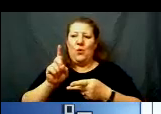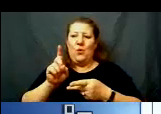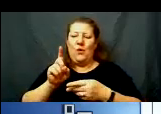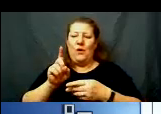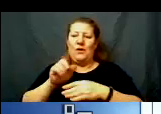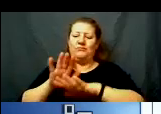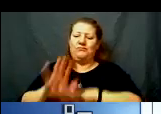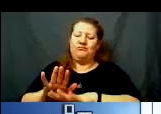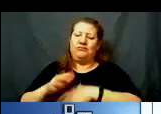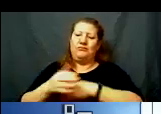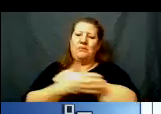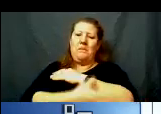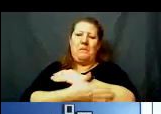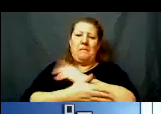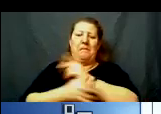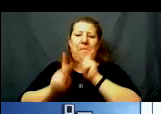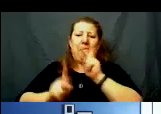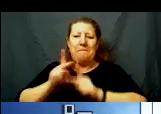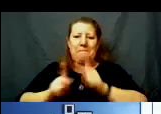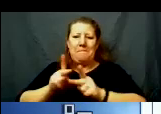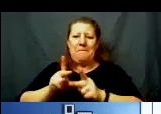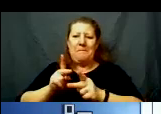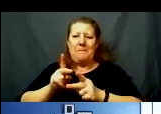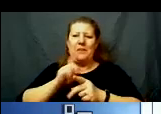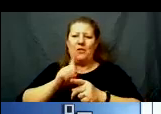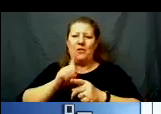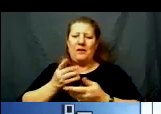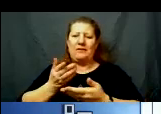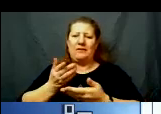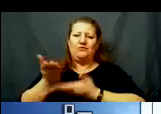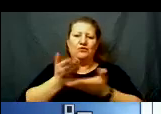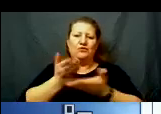actually stewarded this community for some